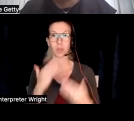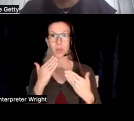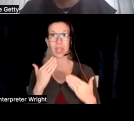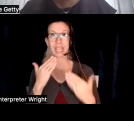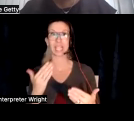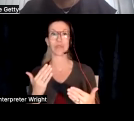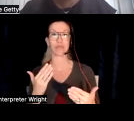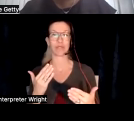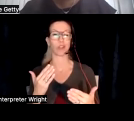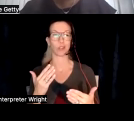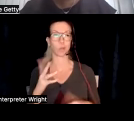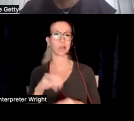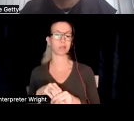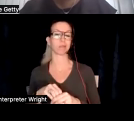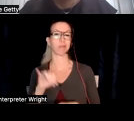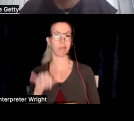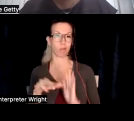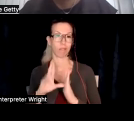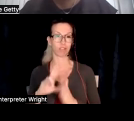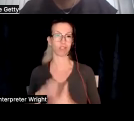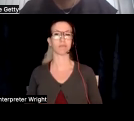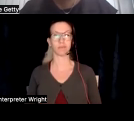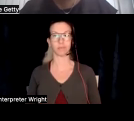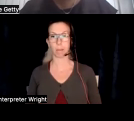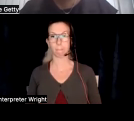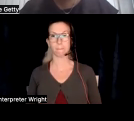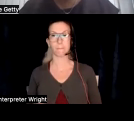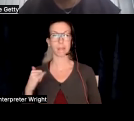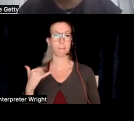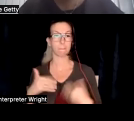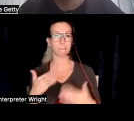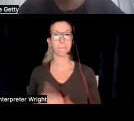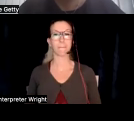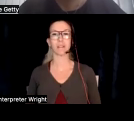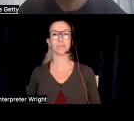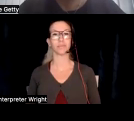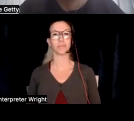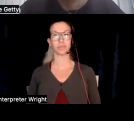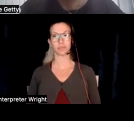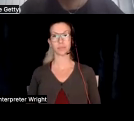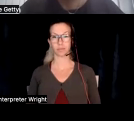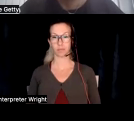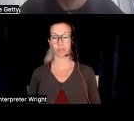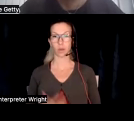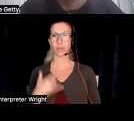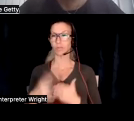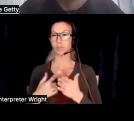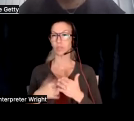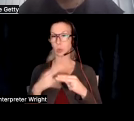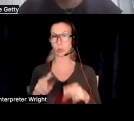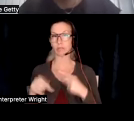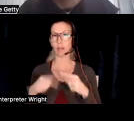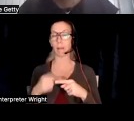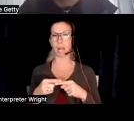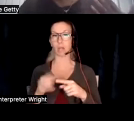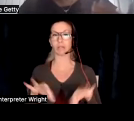participating in that moment of reflection. And just gonna move us along here to talk very briefly about our key values.